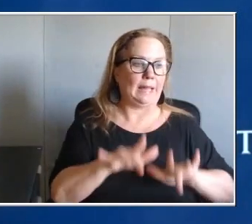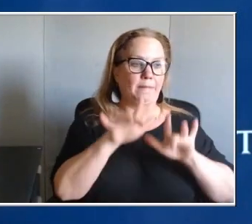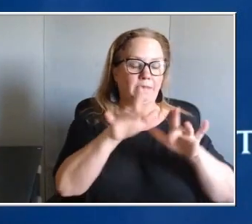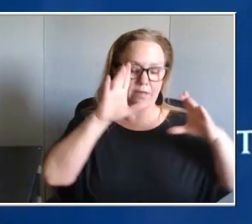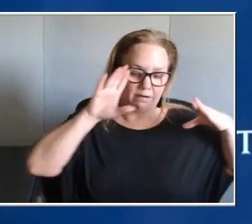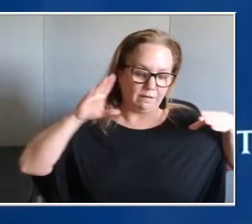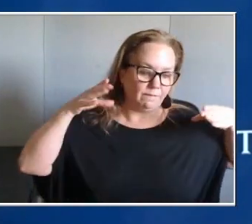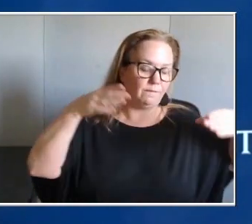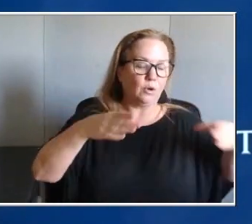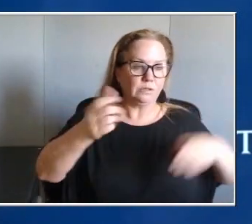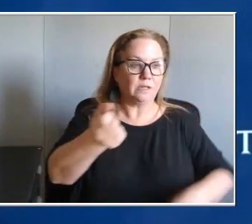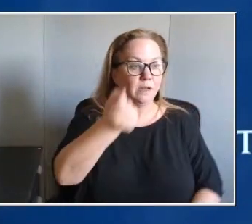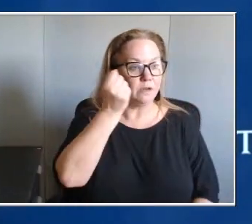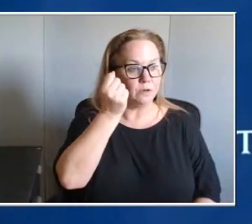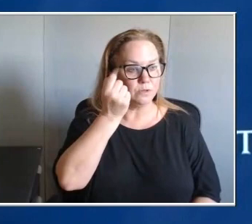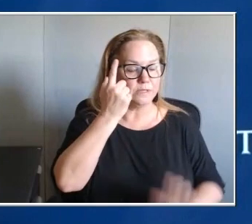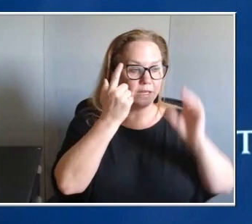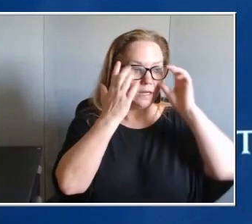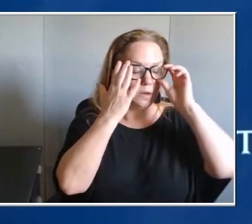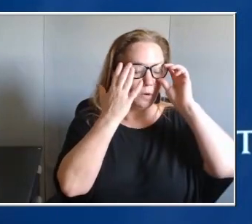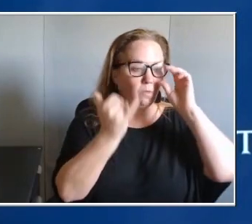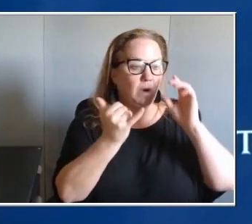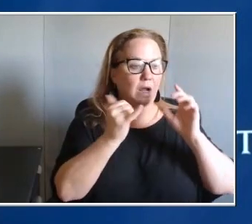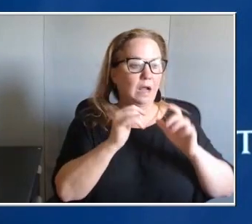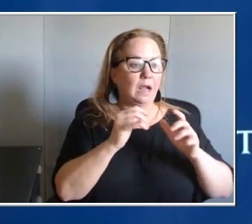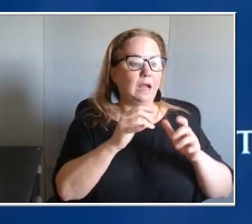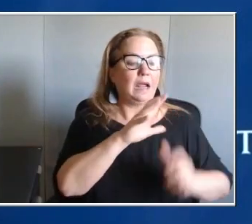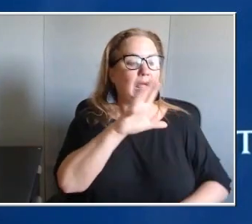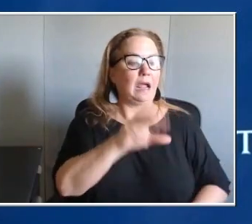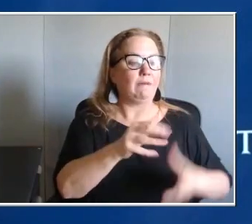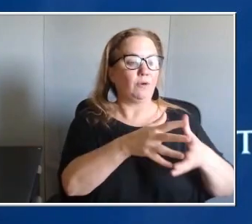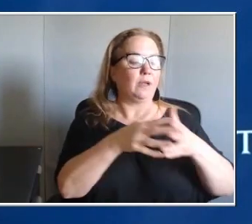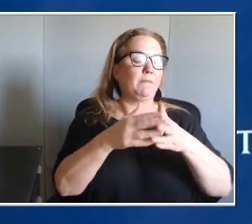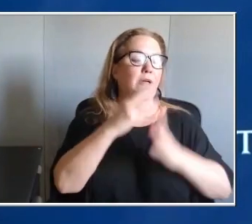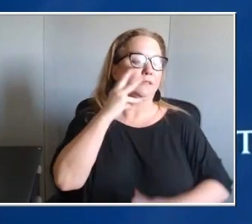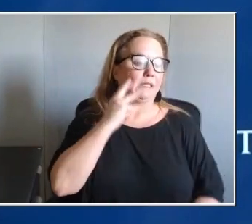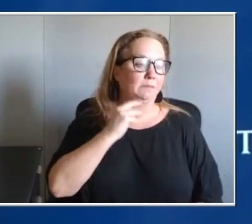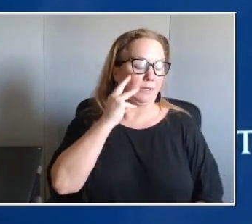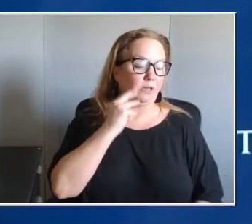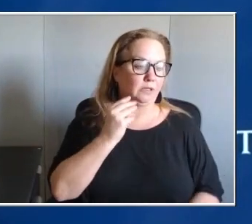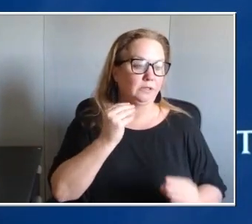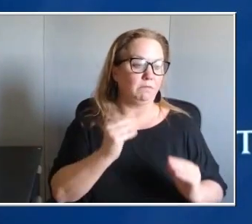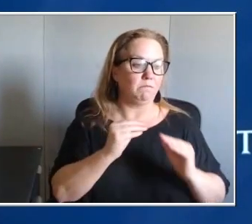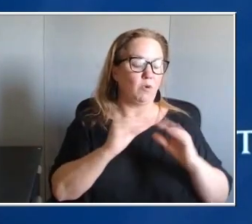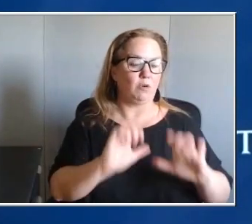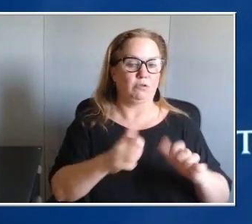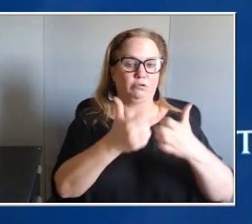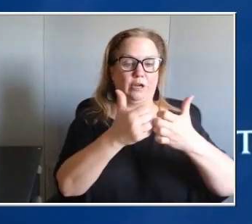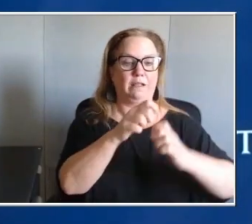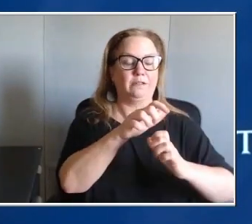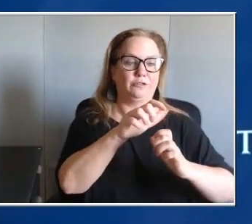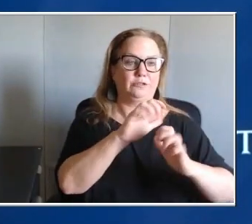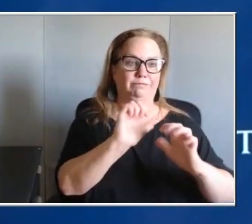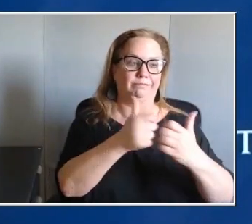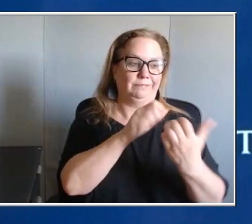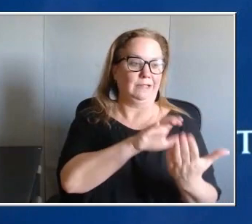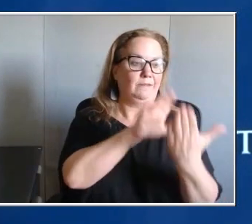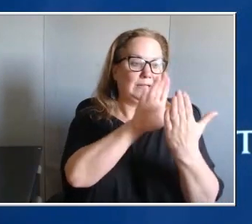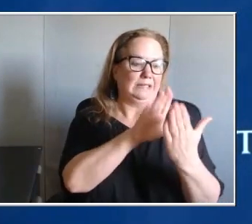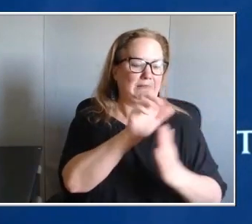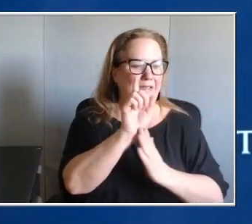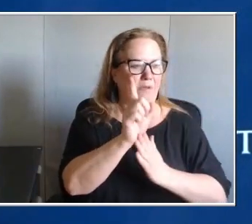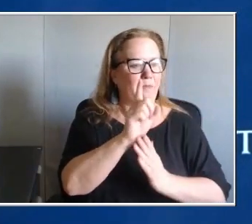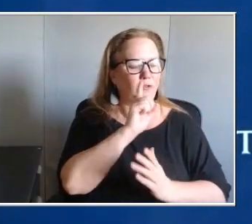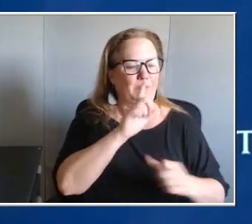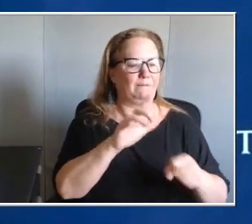on understanding why African Americans experience so many more challenges around this moment that should be full